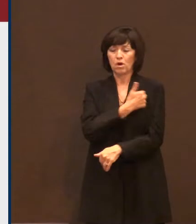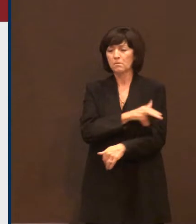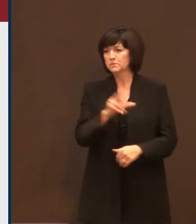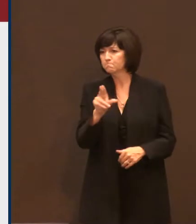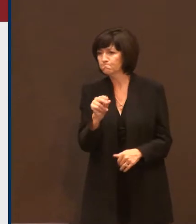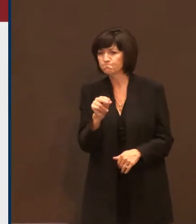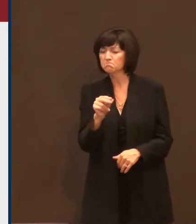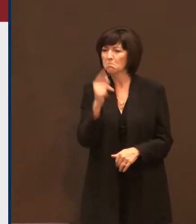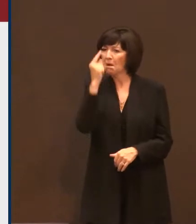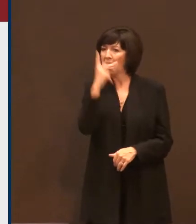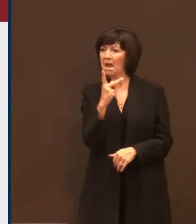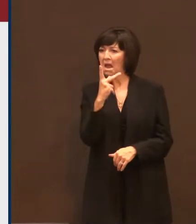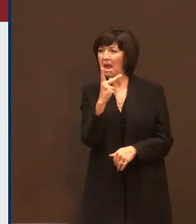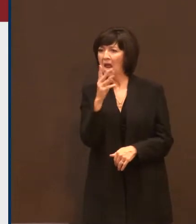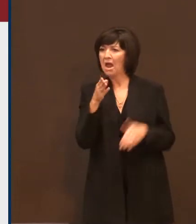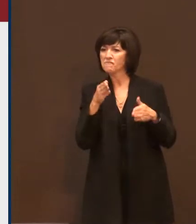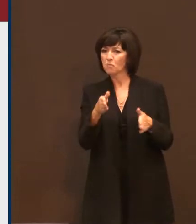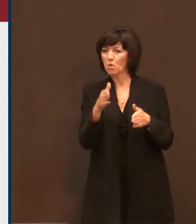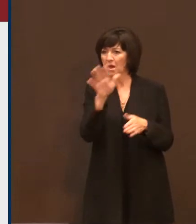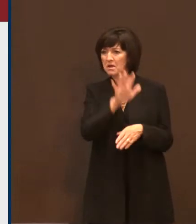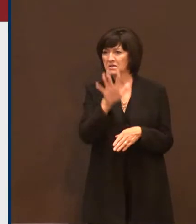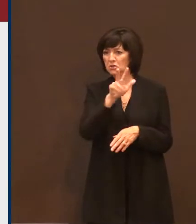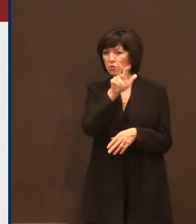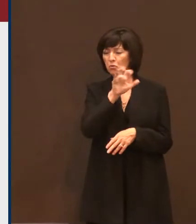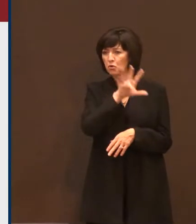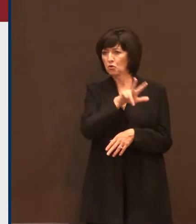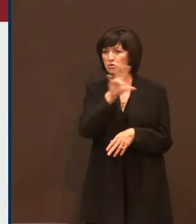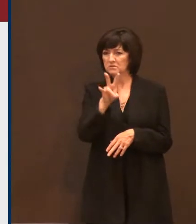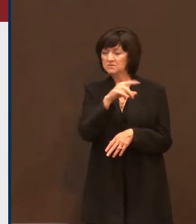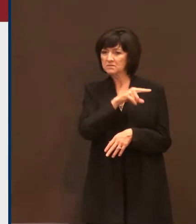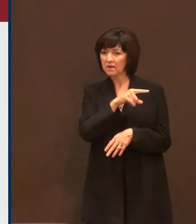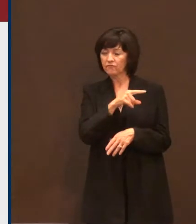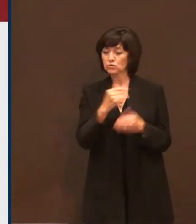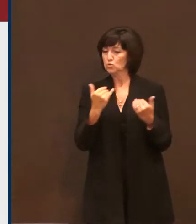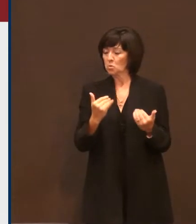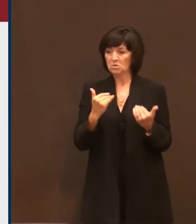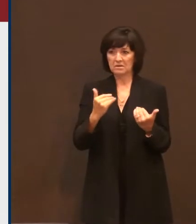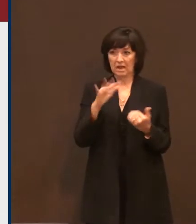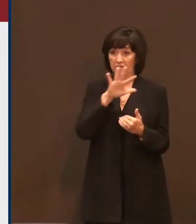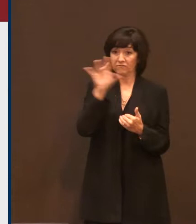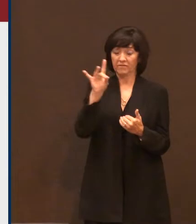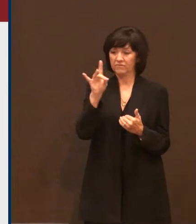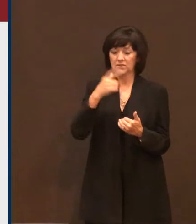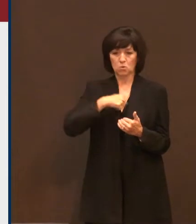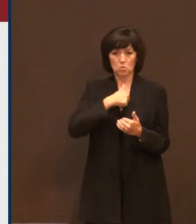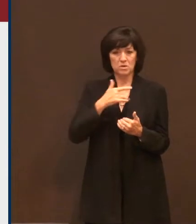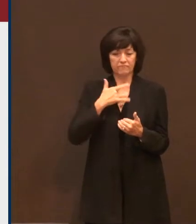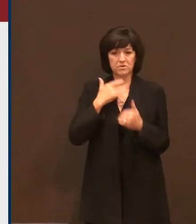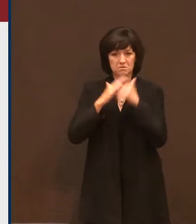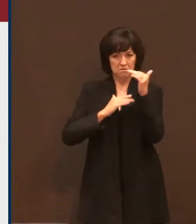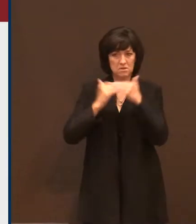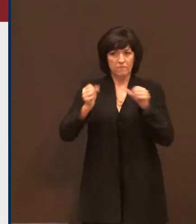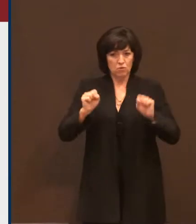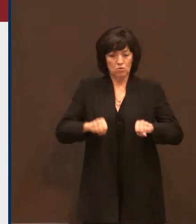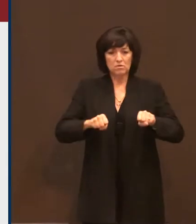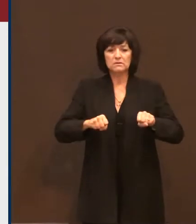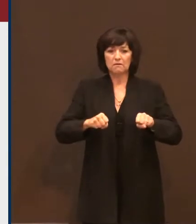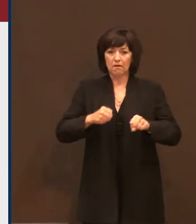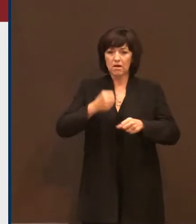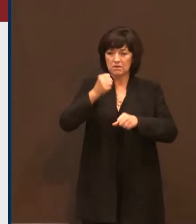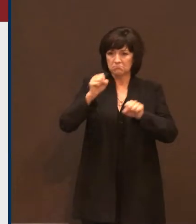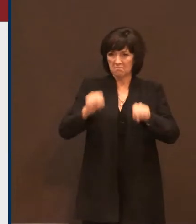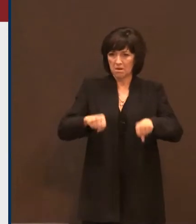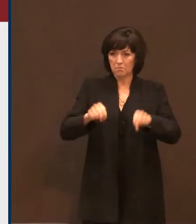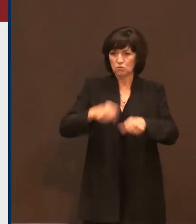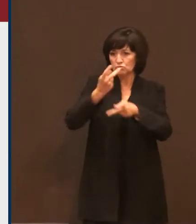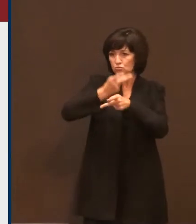surge type of situation. So comfortably under that now. How do the cases break down? There we go. This